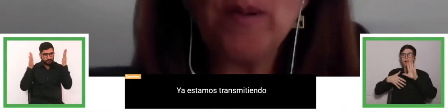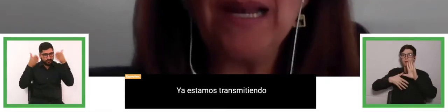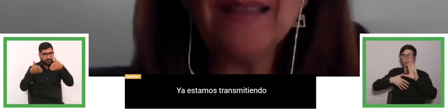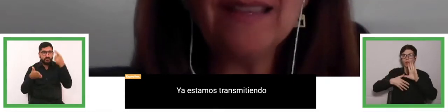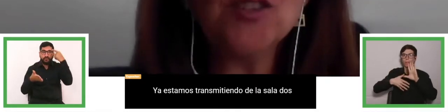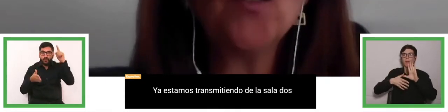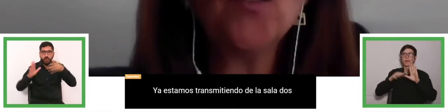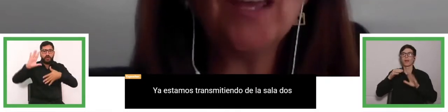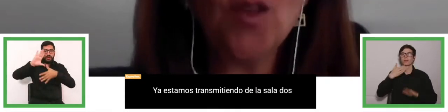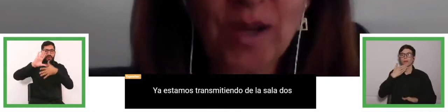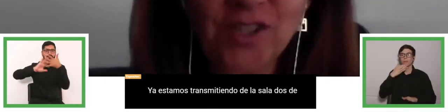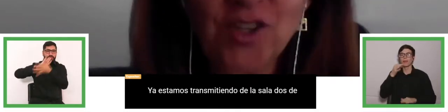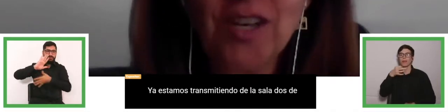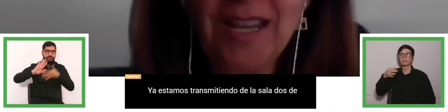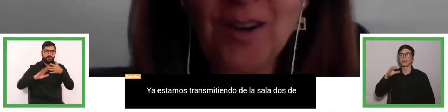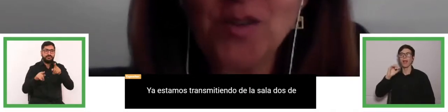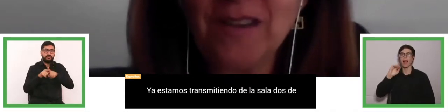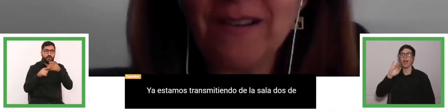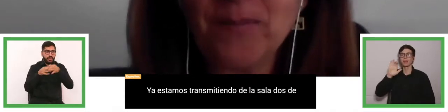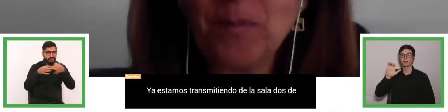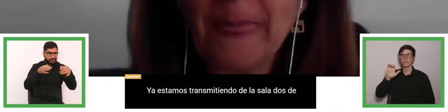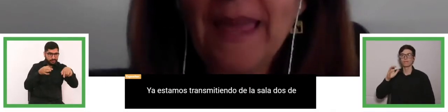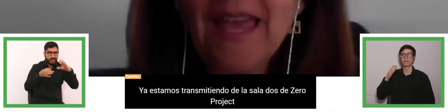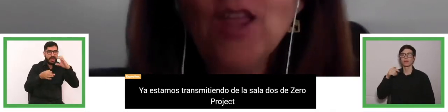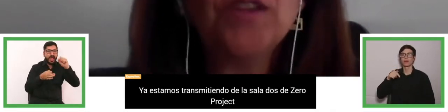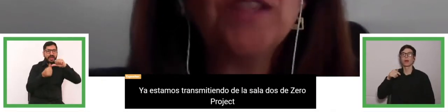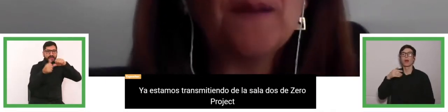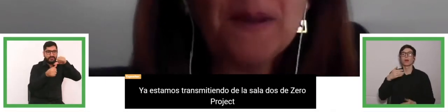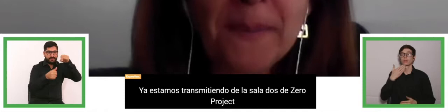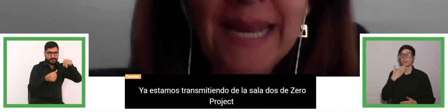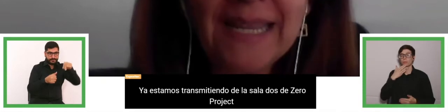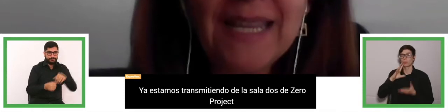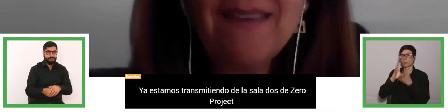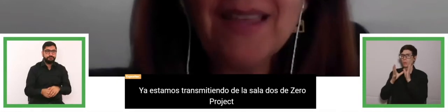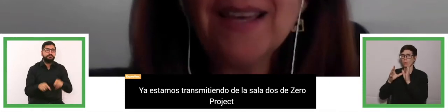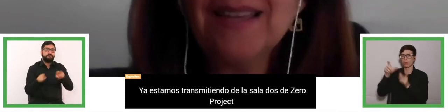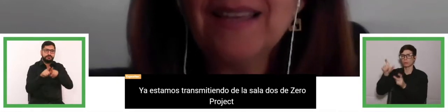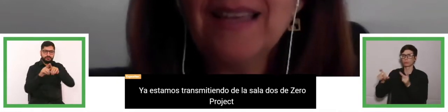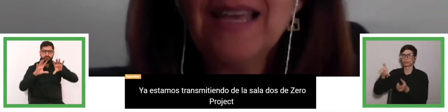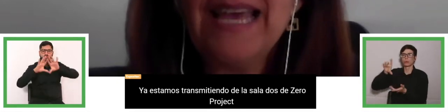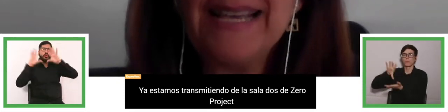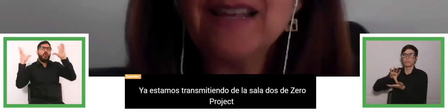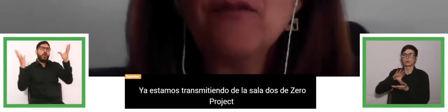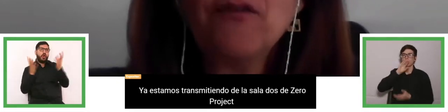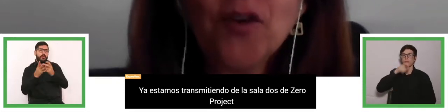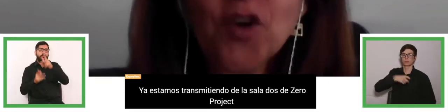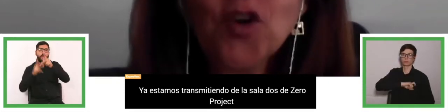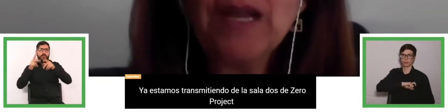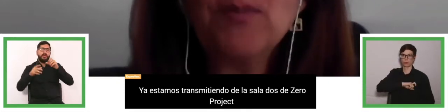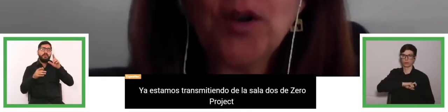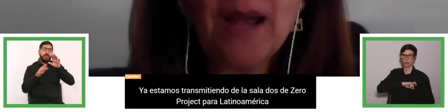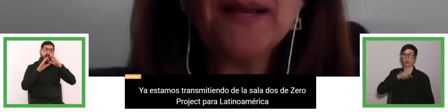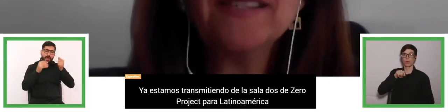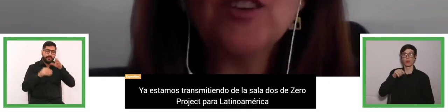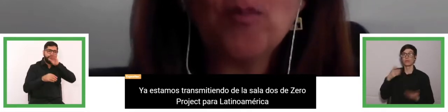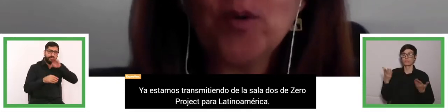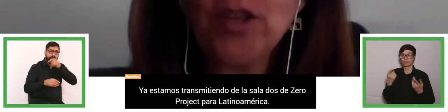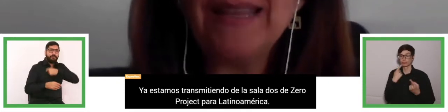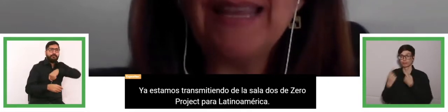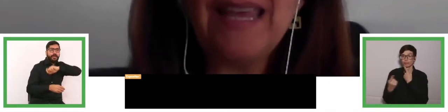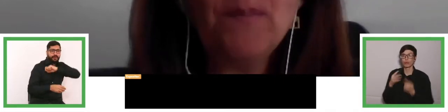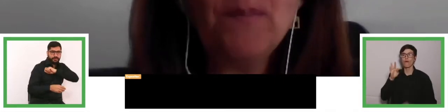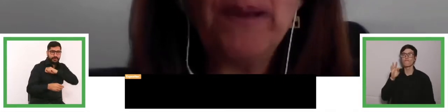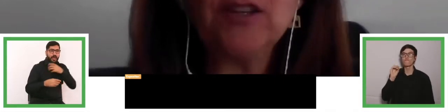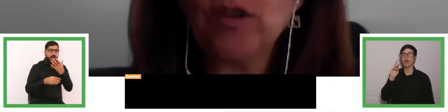and the Spanish speaking community on inclusive education. Activity is